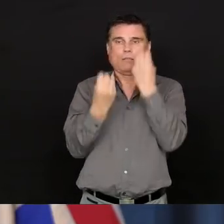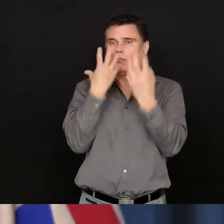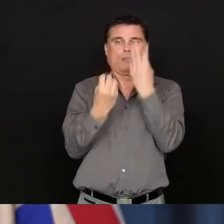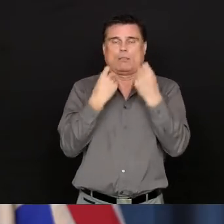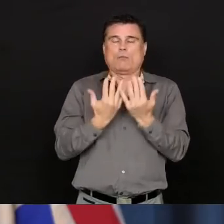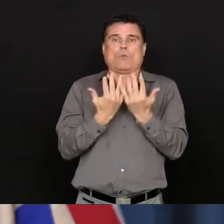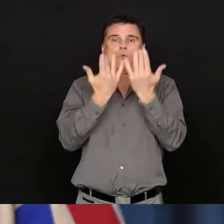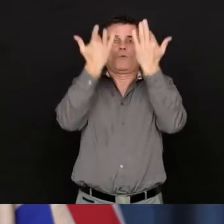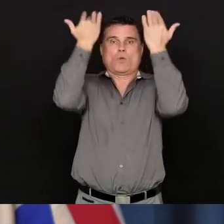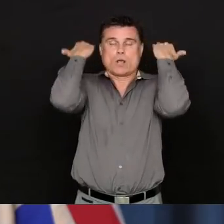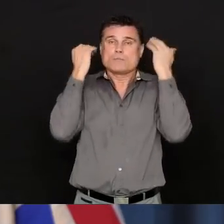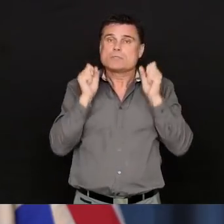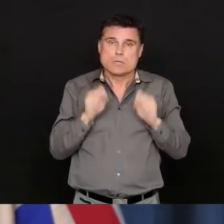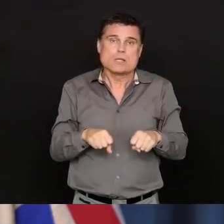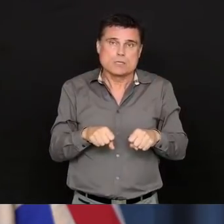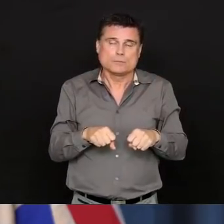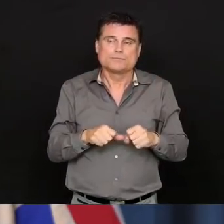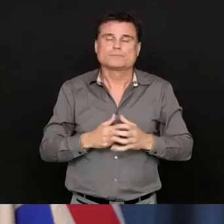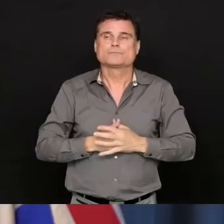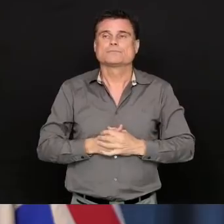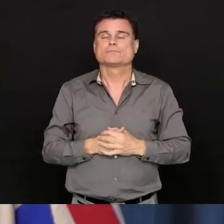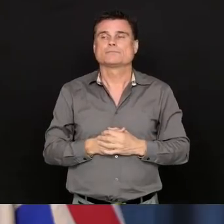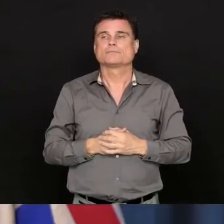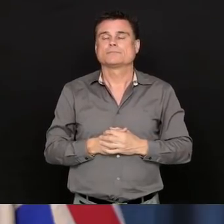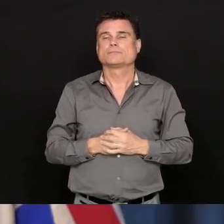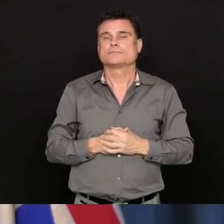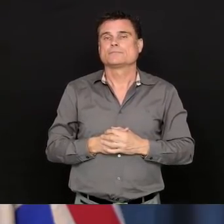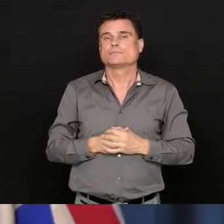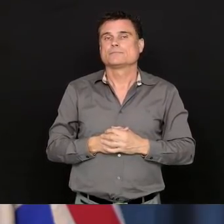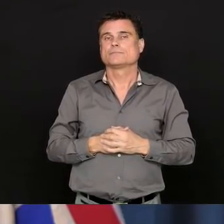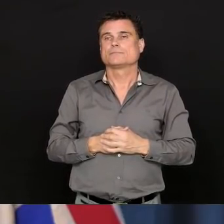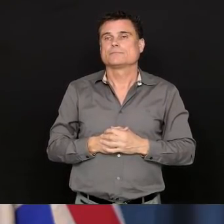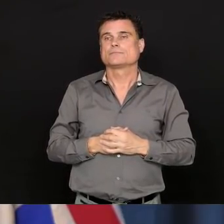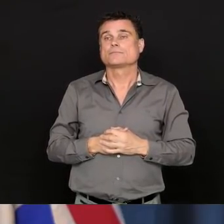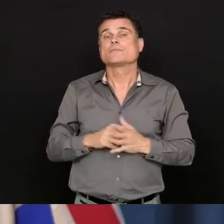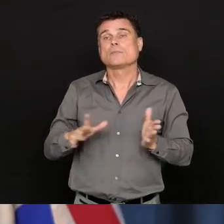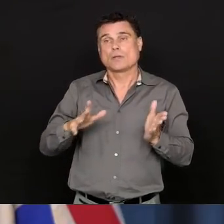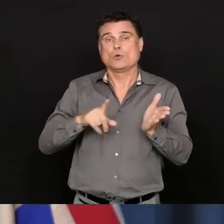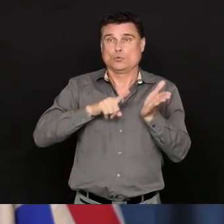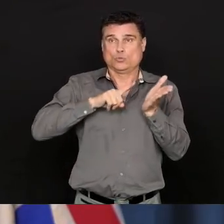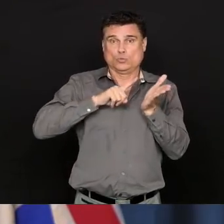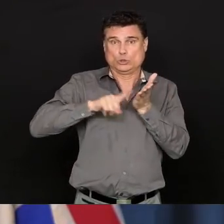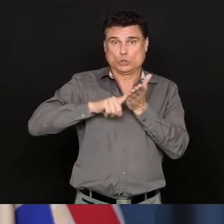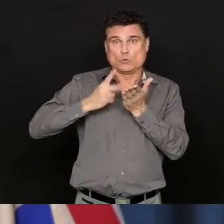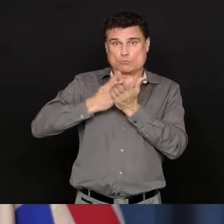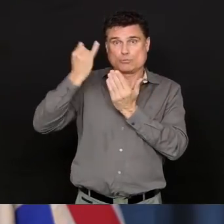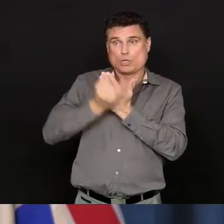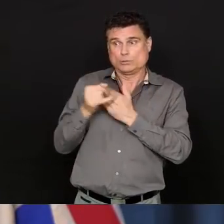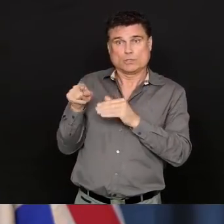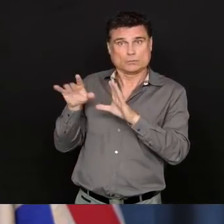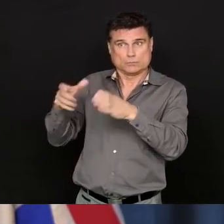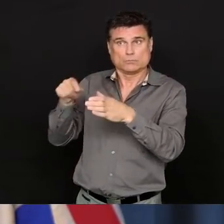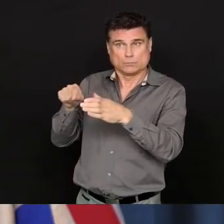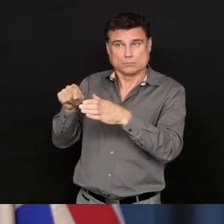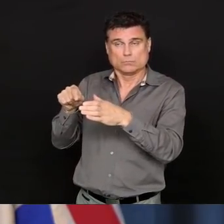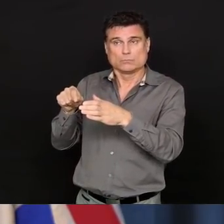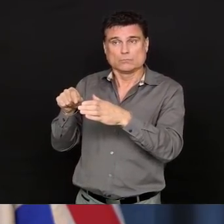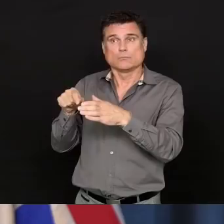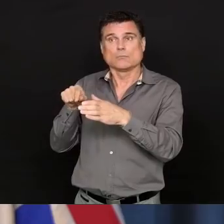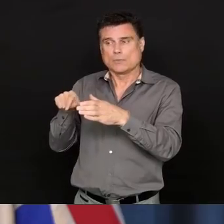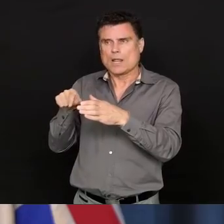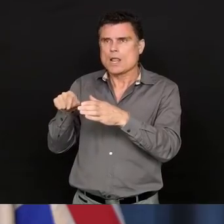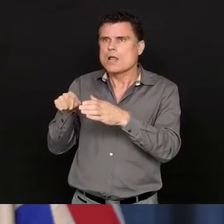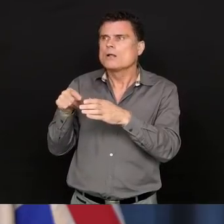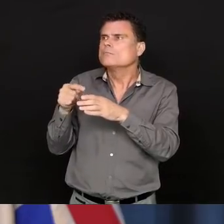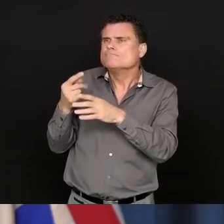Michael Smith Foundation is doing, it is aligned as well with a number of research initiatives that have been underway from